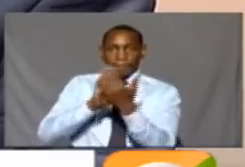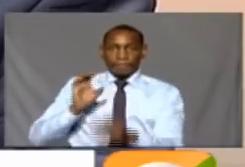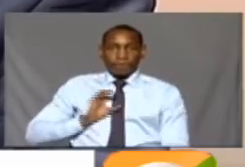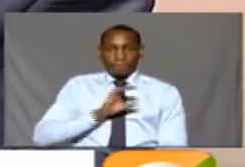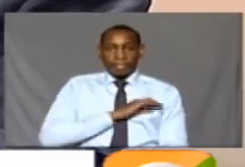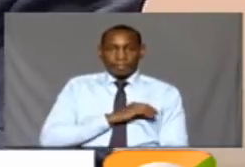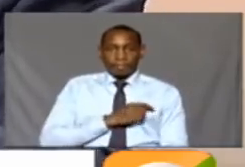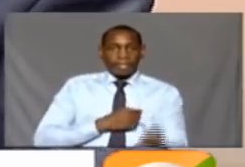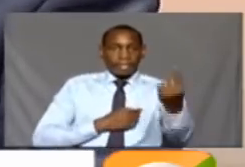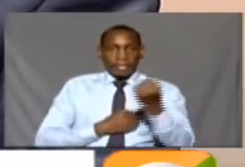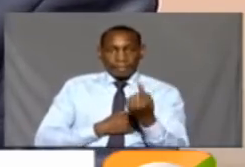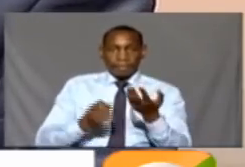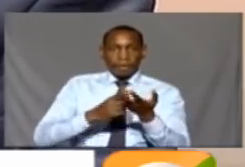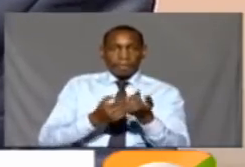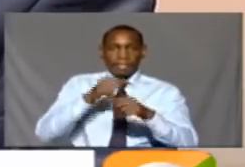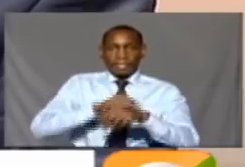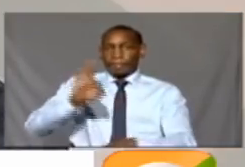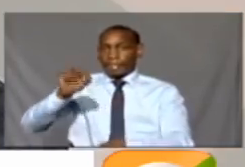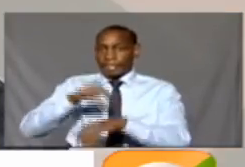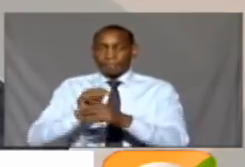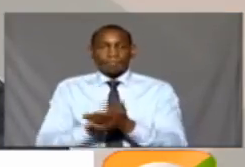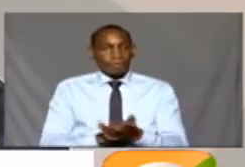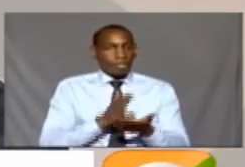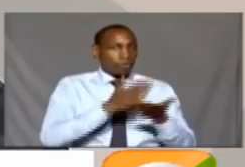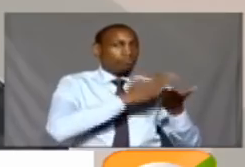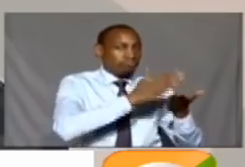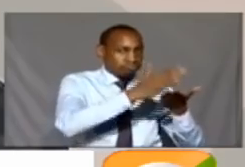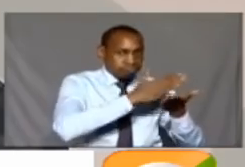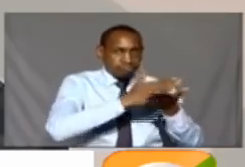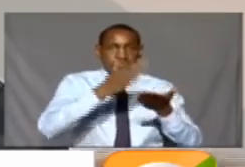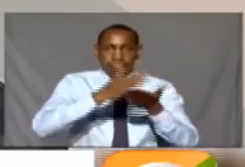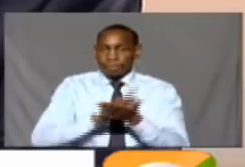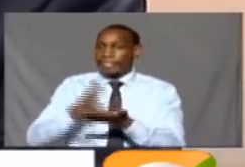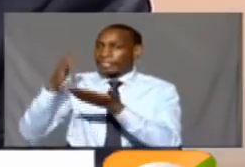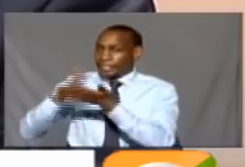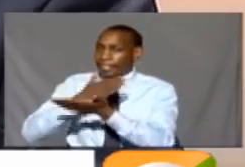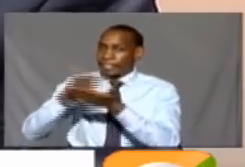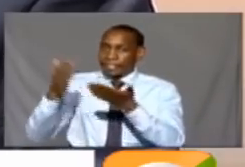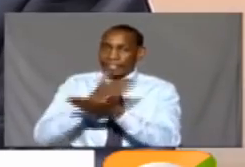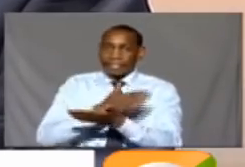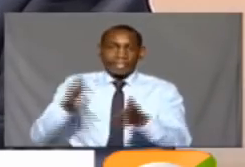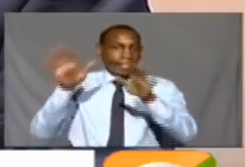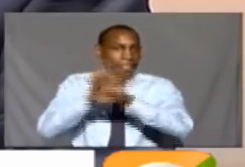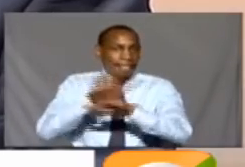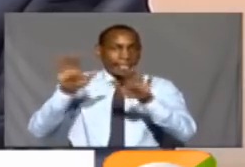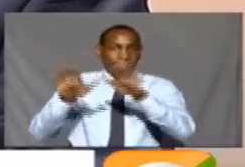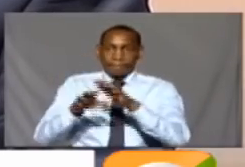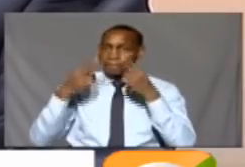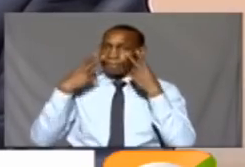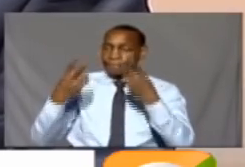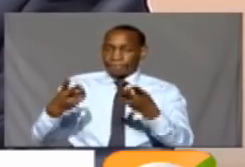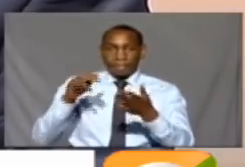how many times? Three times. So you've shared as much and of your views. And I shared literally every strong views that I